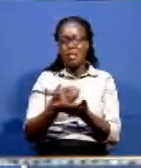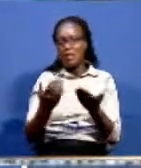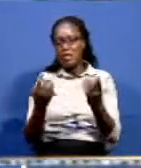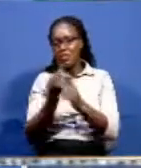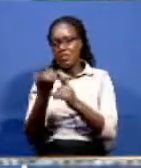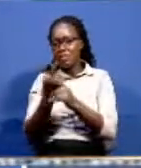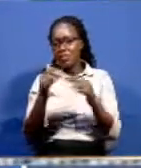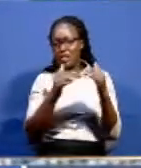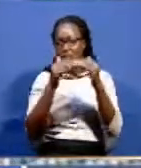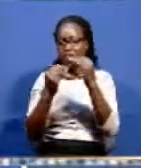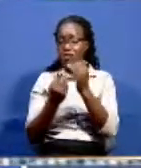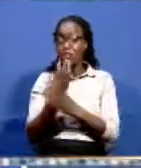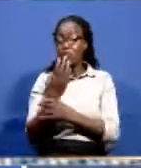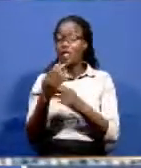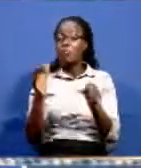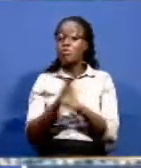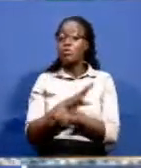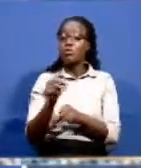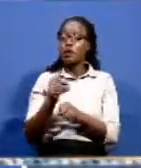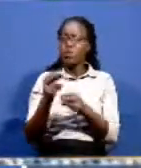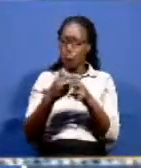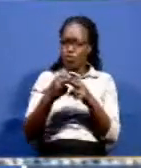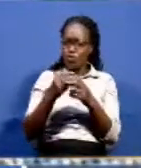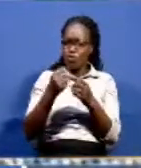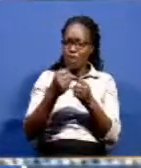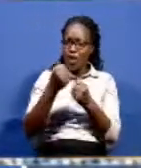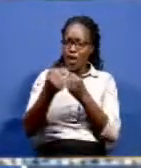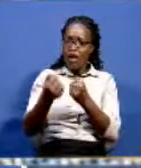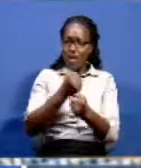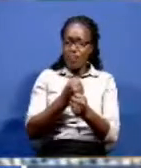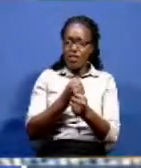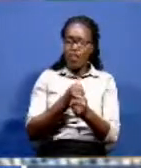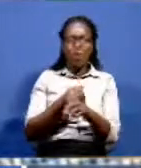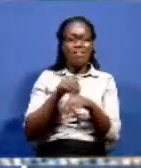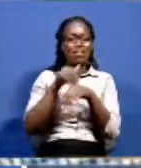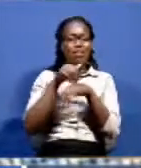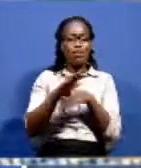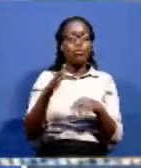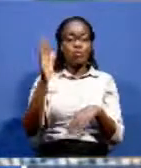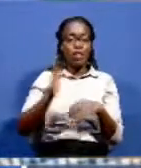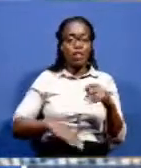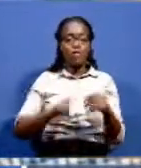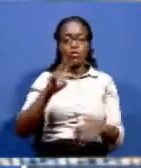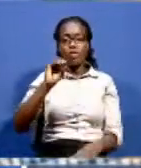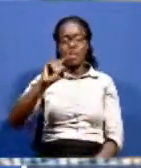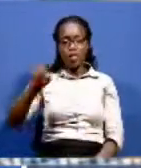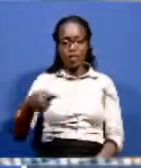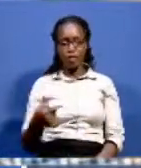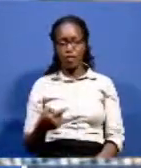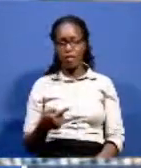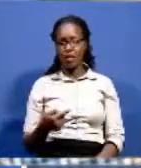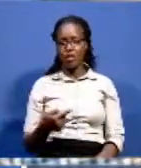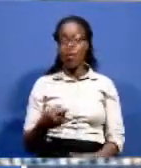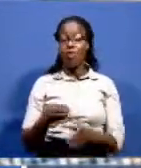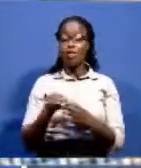tofauti na mingi yake ilikuwa inakaribia kuvunwa, hiyo yote ni hasara. That is more than 200, nearly 200 or so